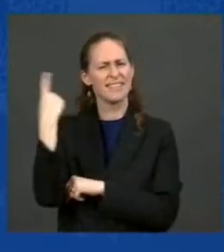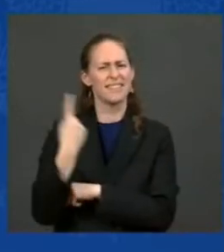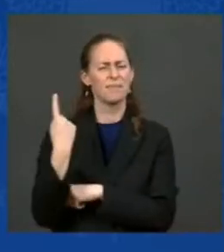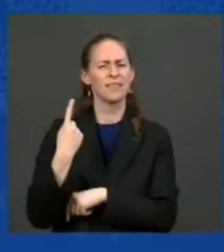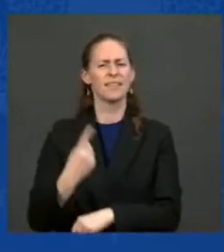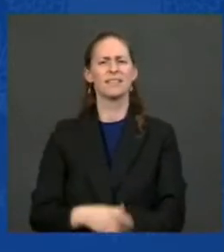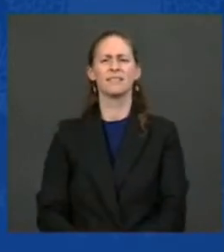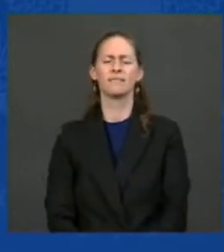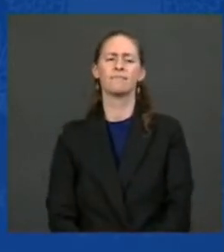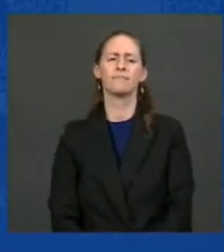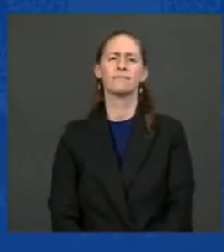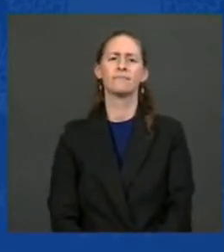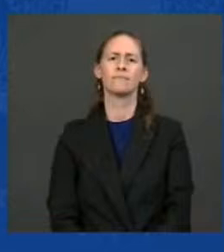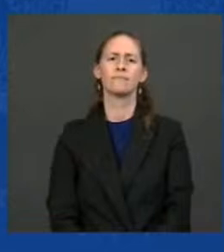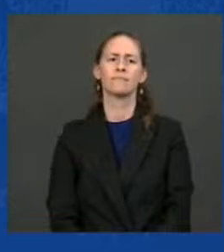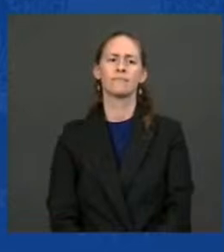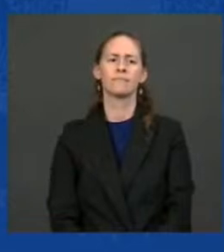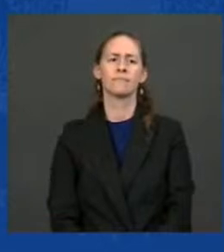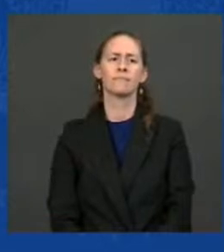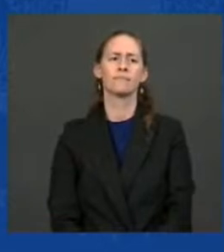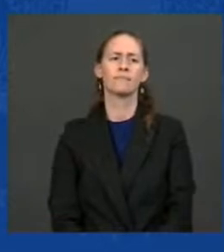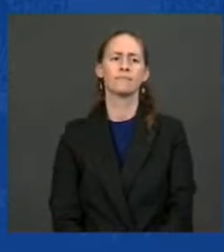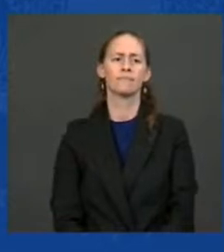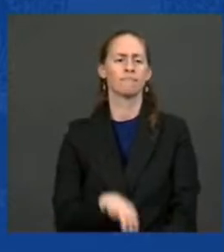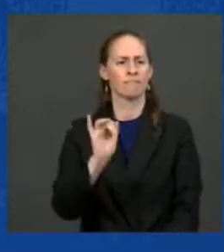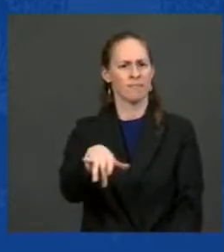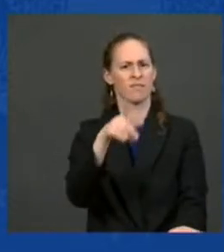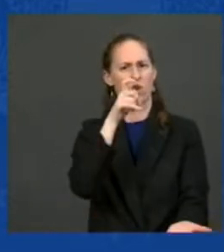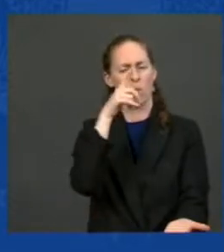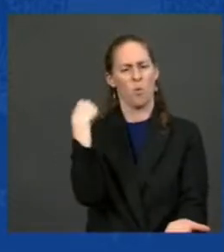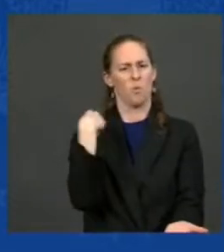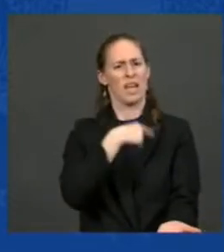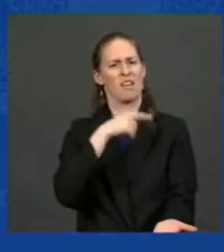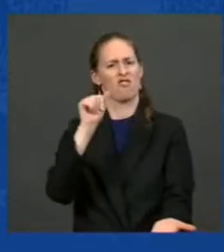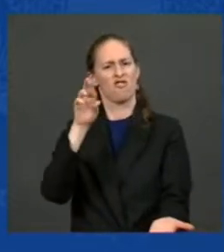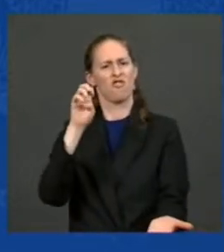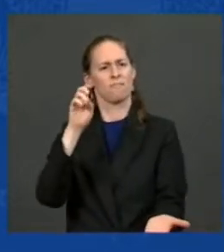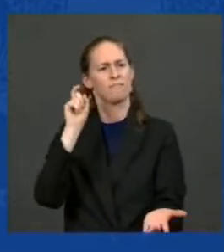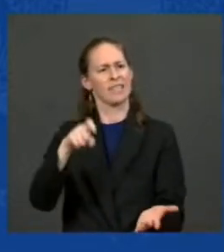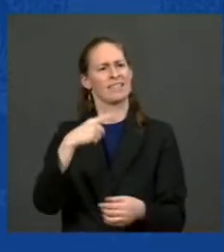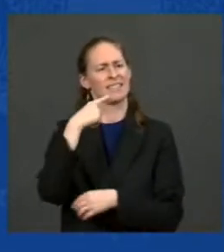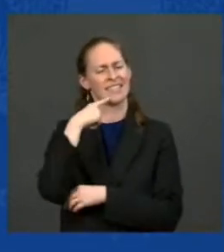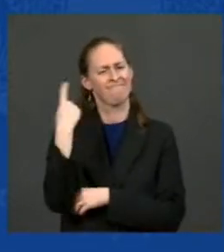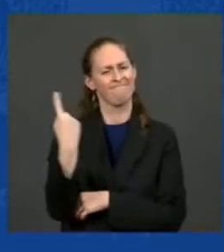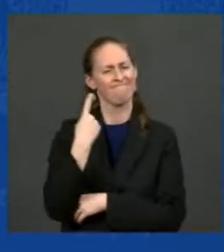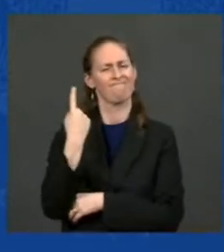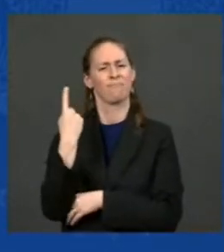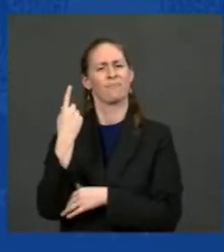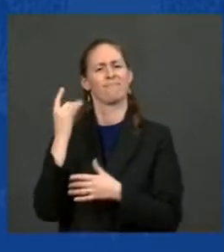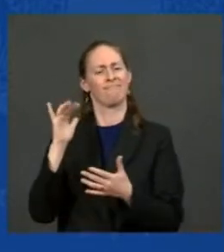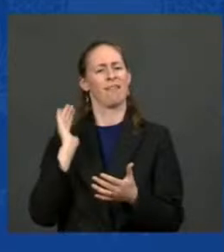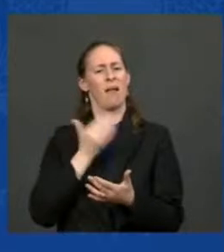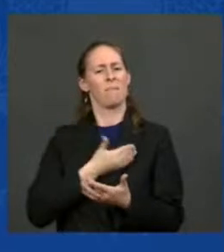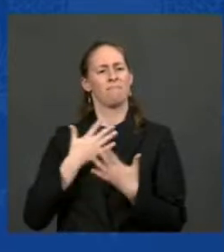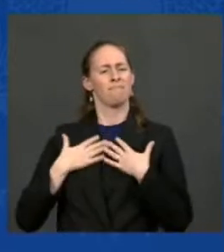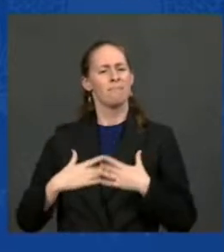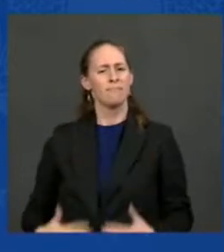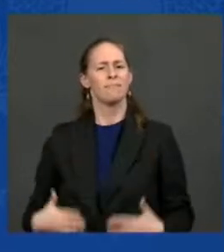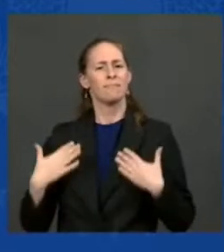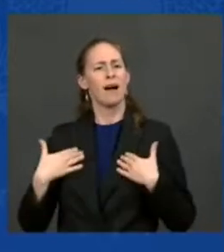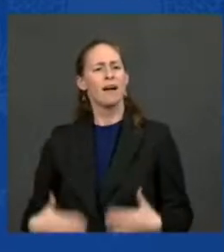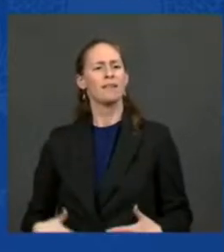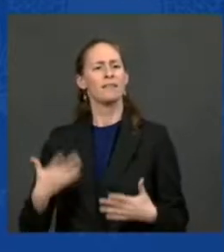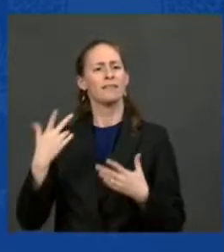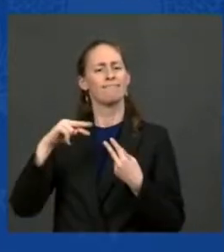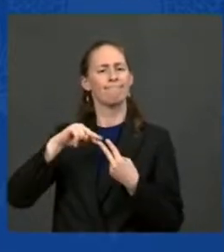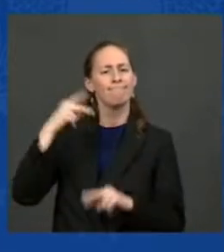That's who we are as Americans. It's part of our DNA. We've fought, we've marched, we've